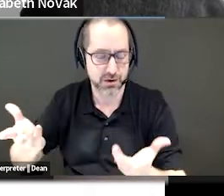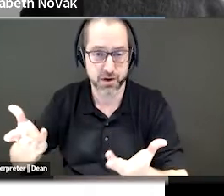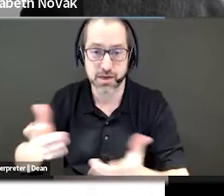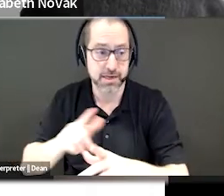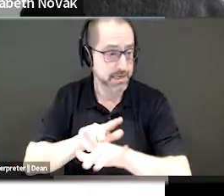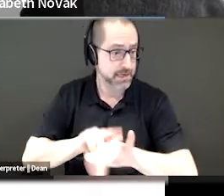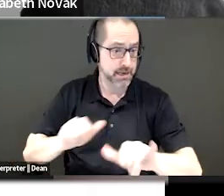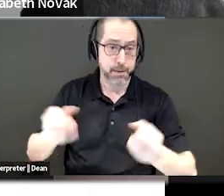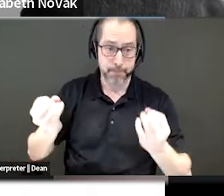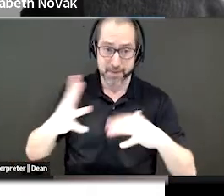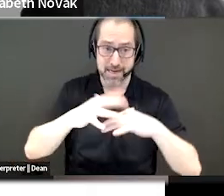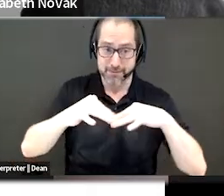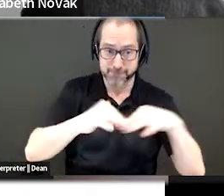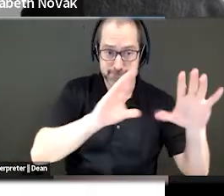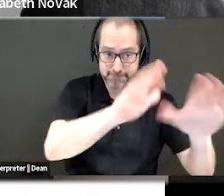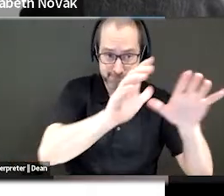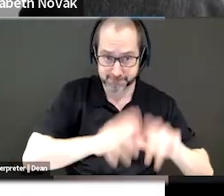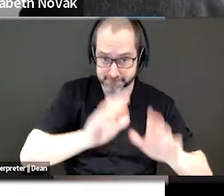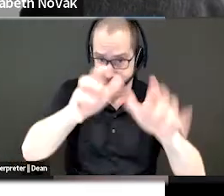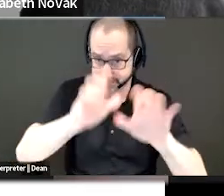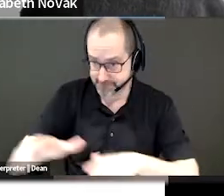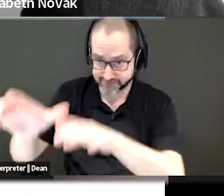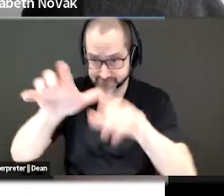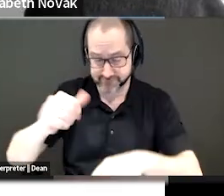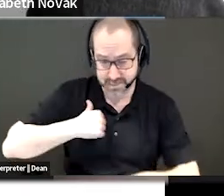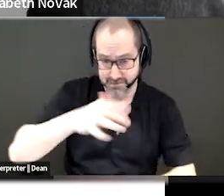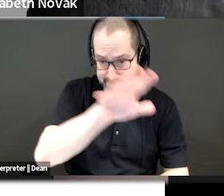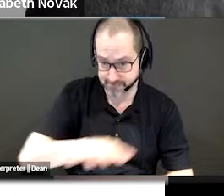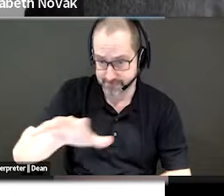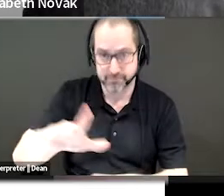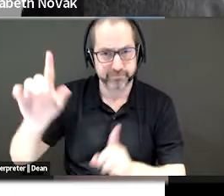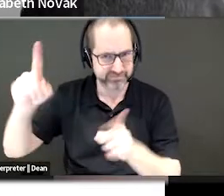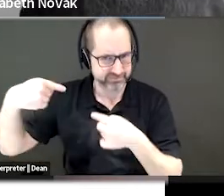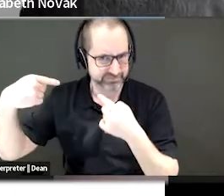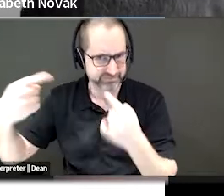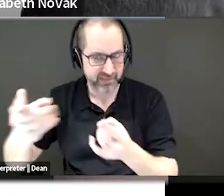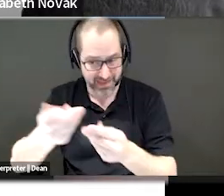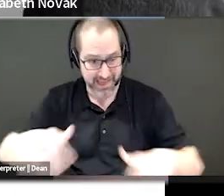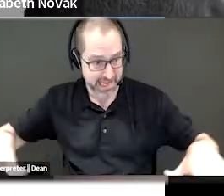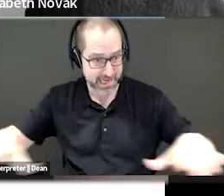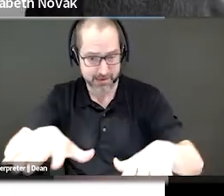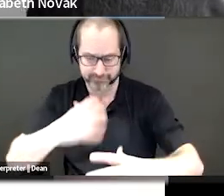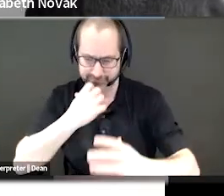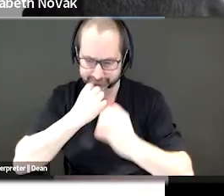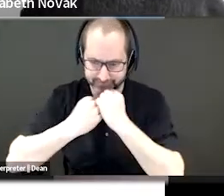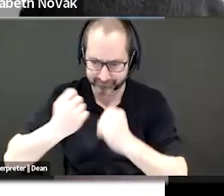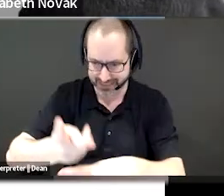traditional territory of many Indigenous nations who have cared for these lands since time